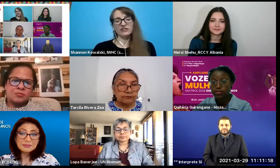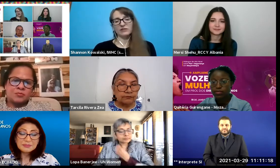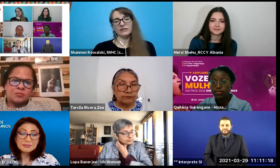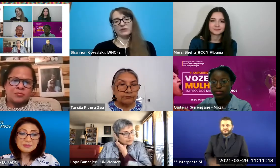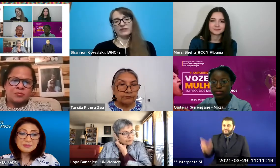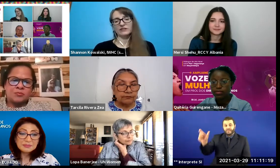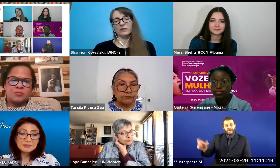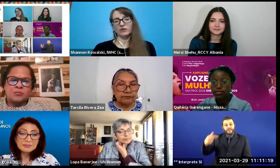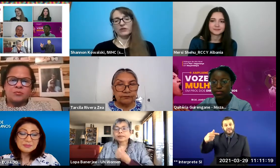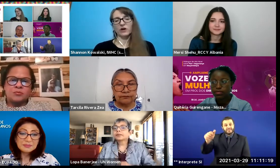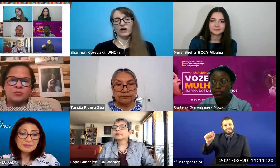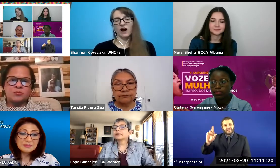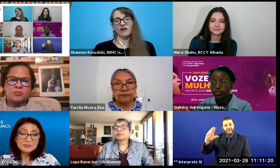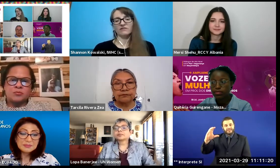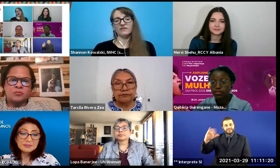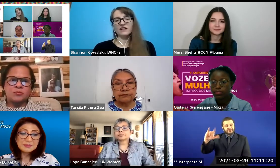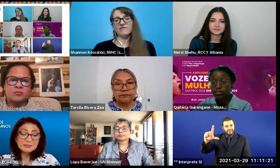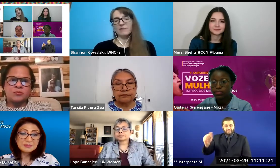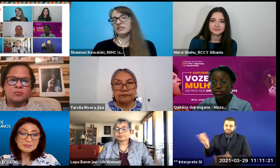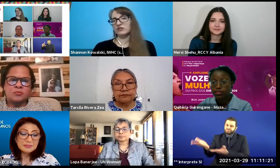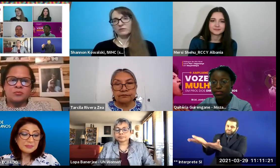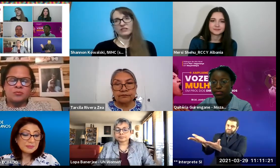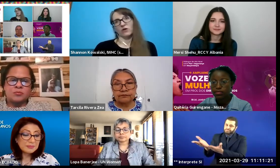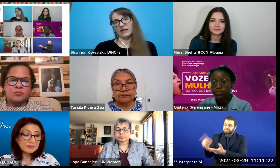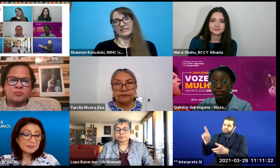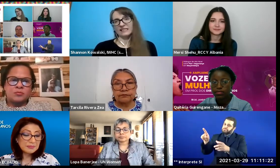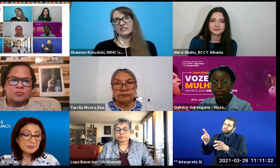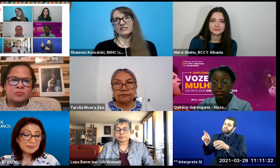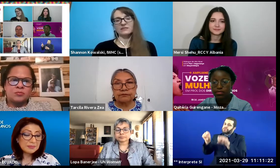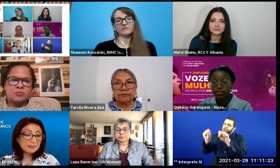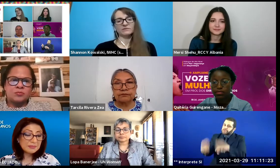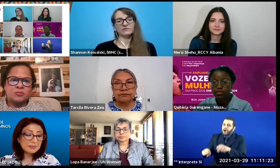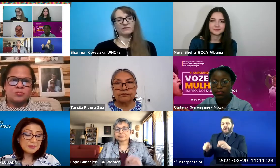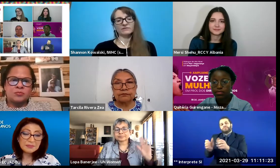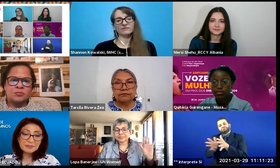and others should be doing to support the work of feminist groups and organizations?